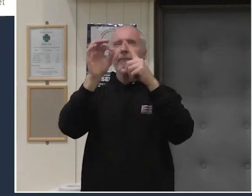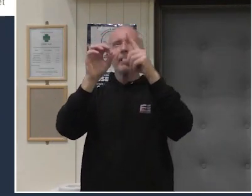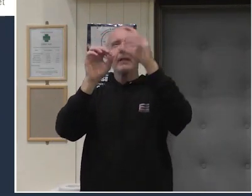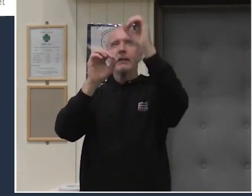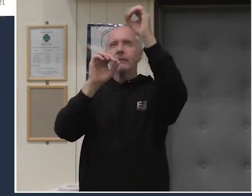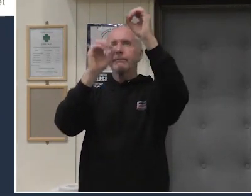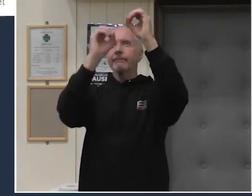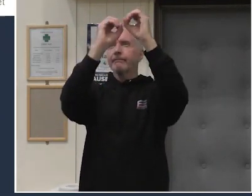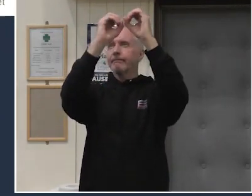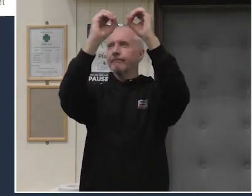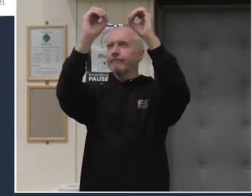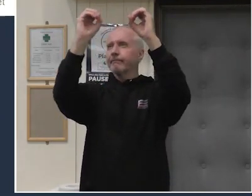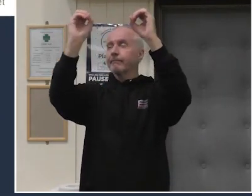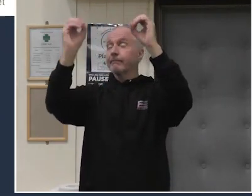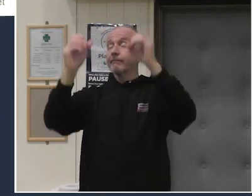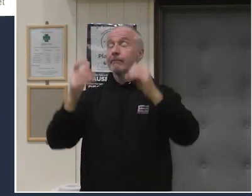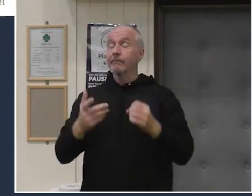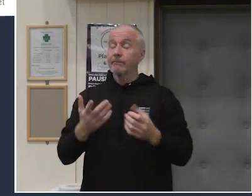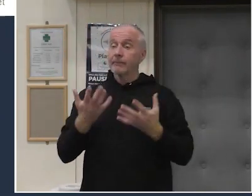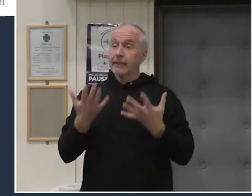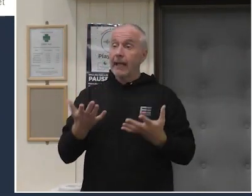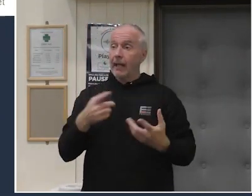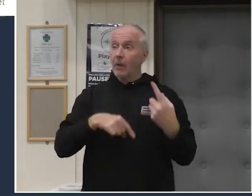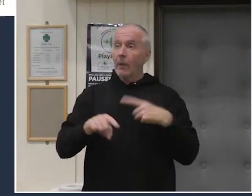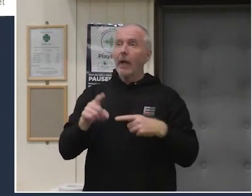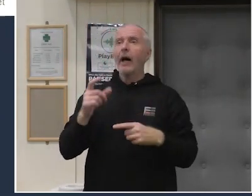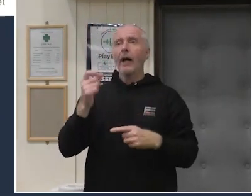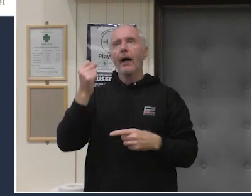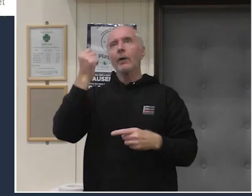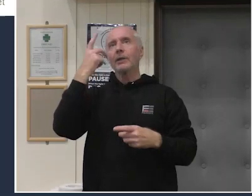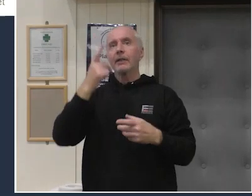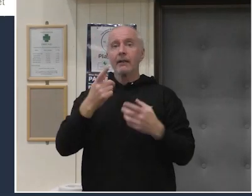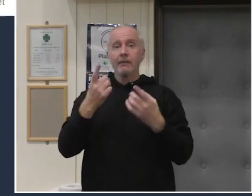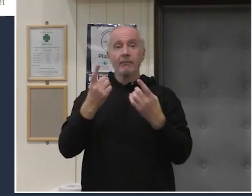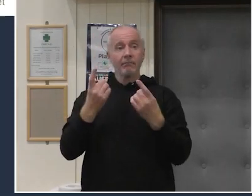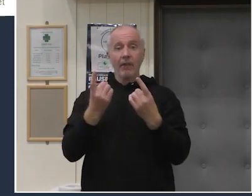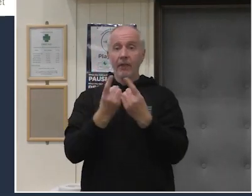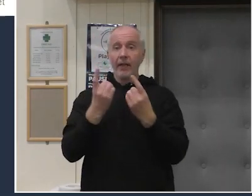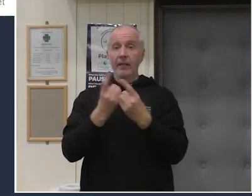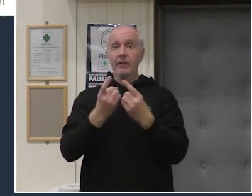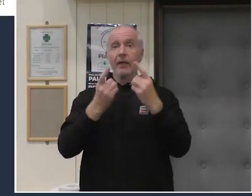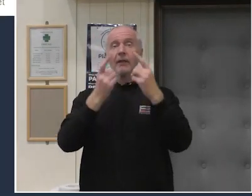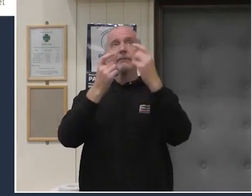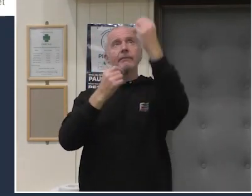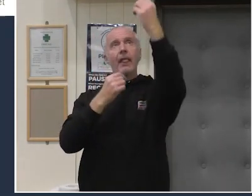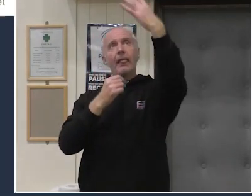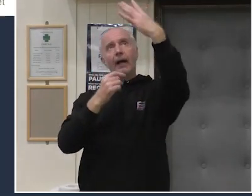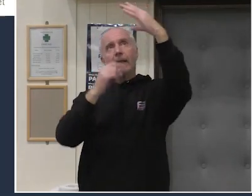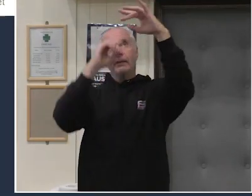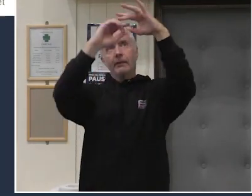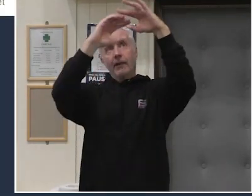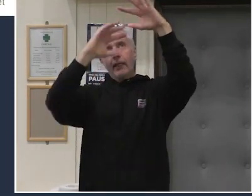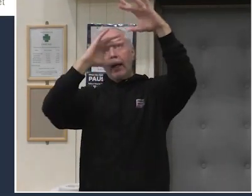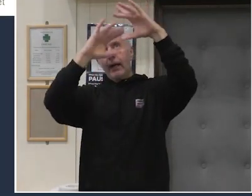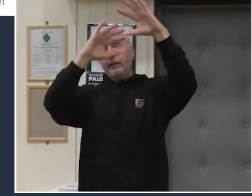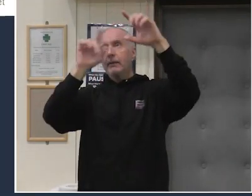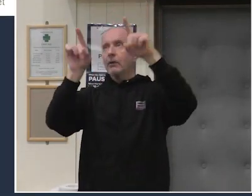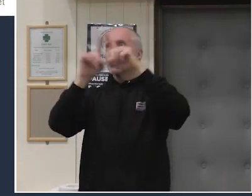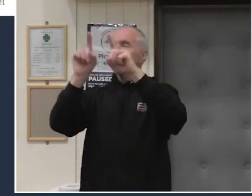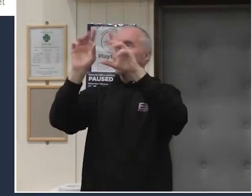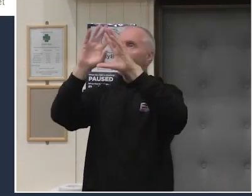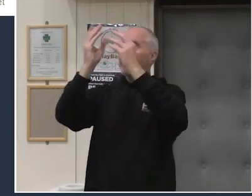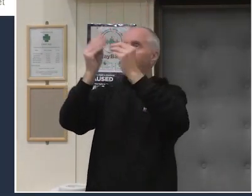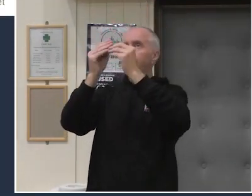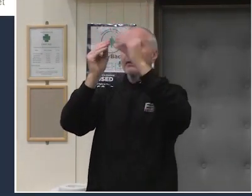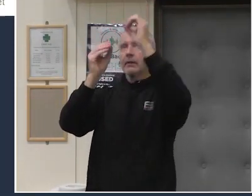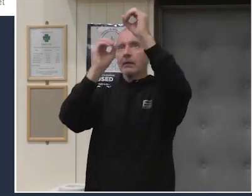got now an idea of things that are emitting light and planets that are orbiting